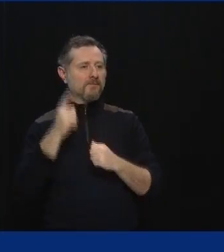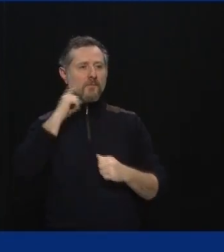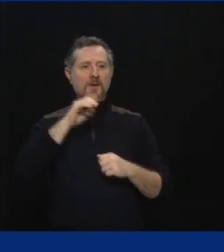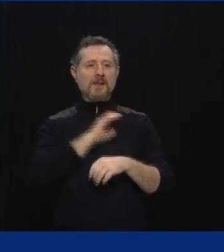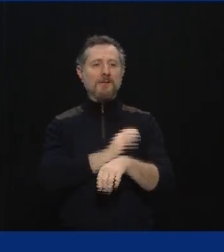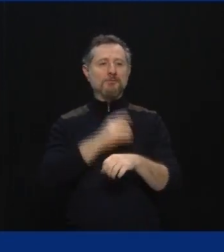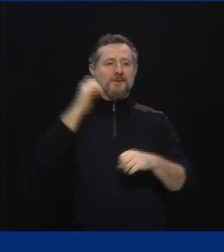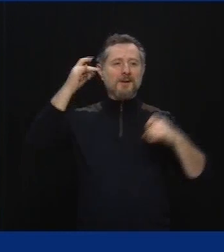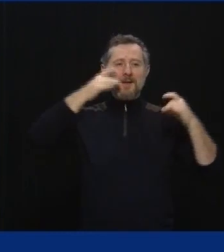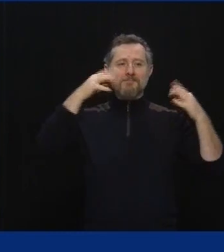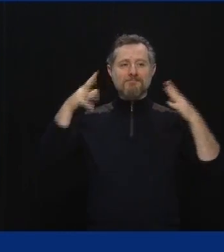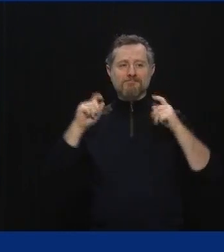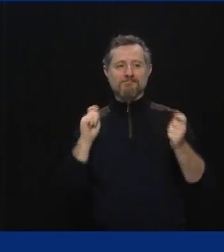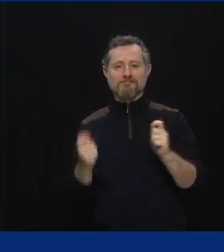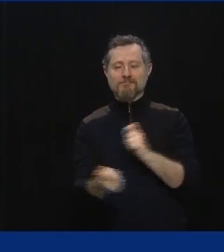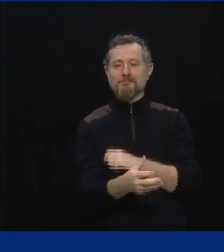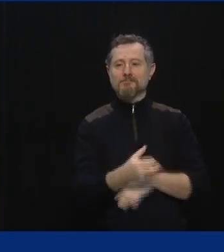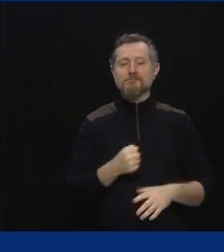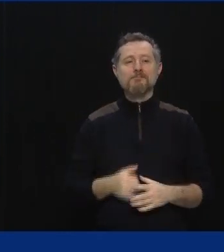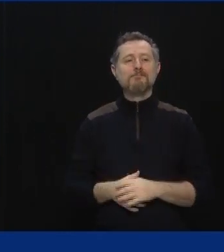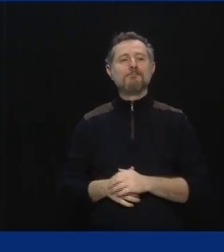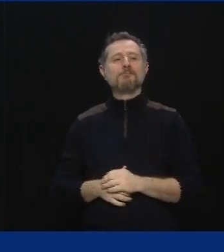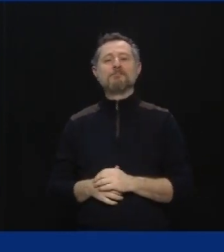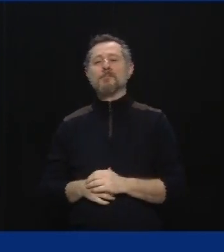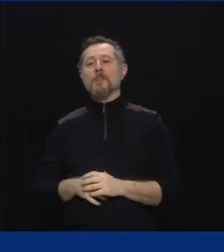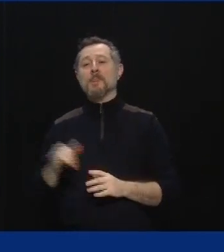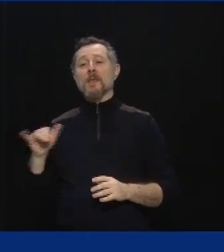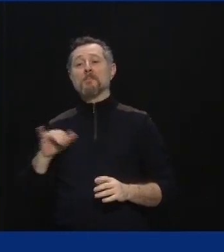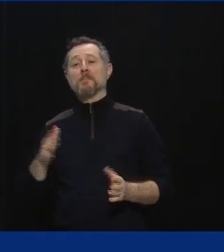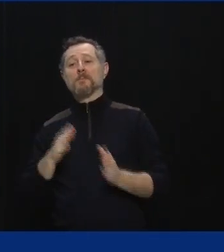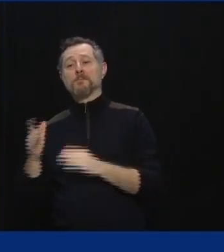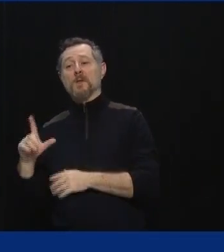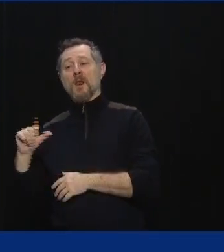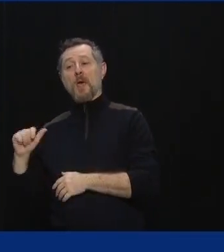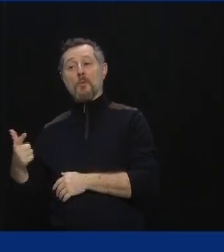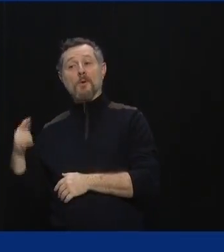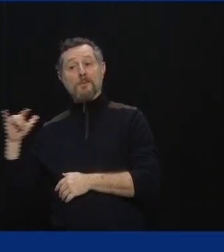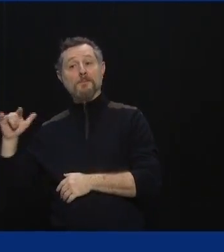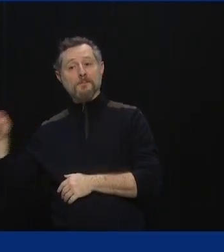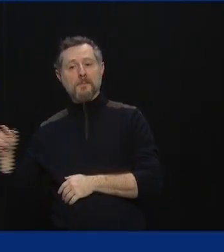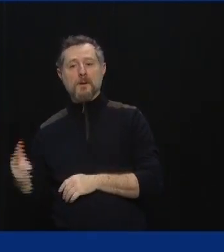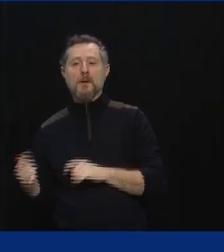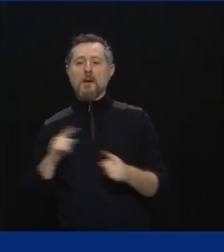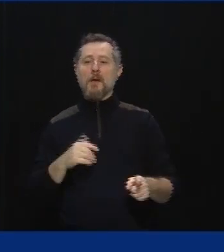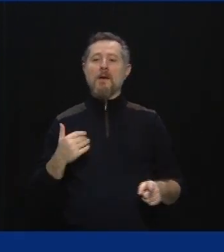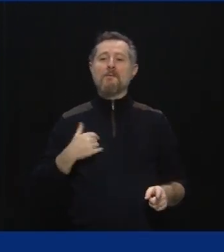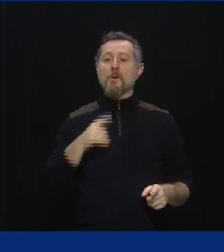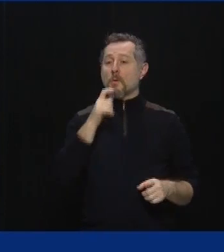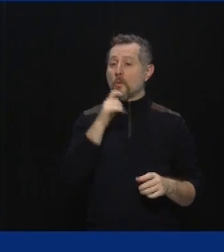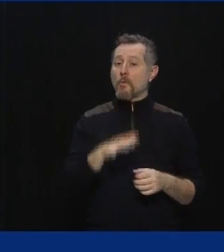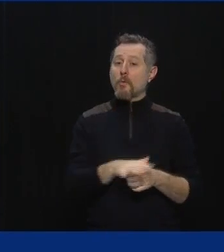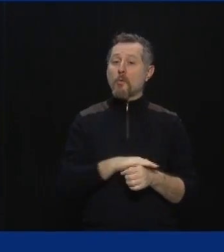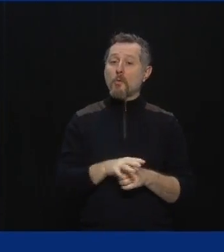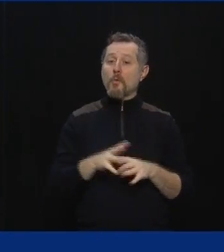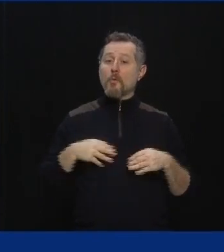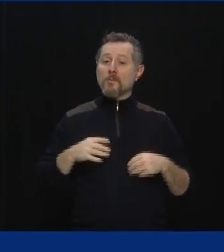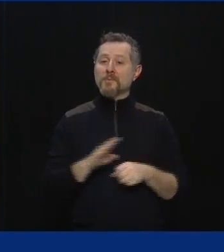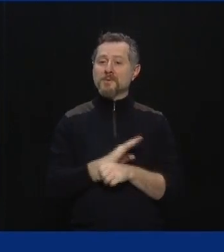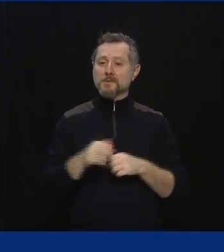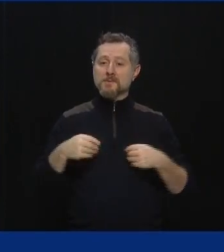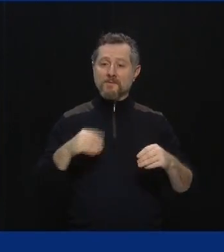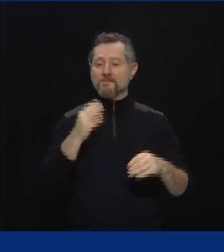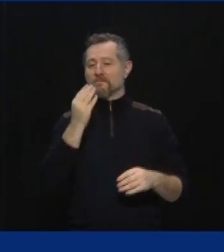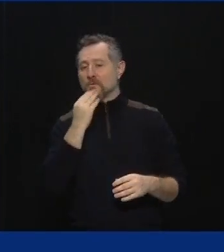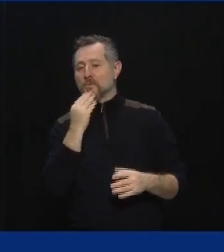entire terminal. As we've done at LaGuardia, we're going to bring local New York concessionaires to the terminal, along with